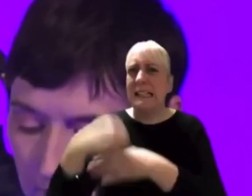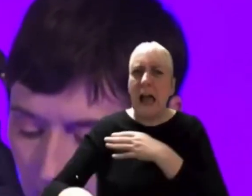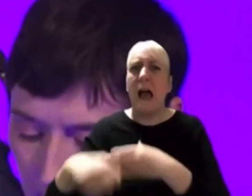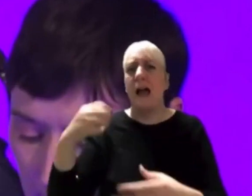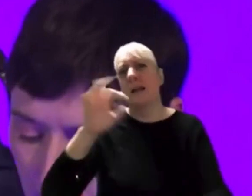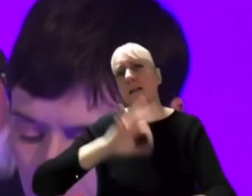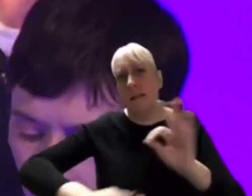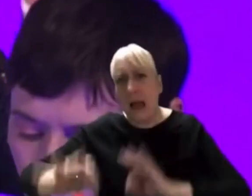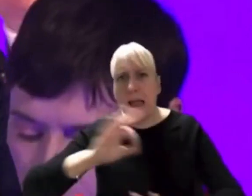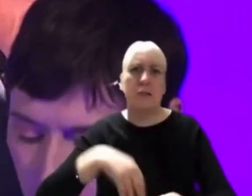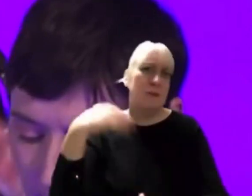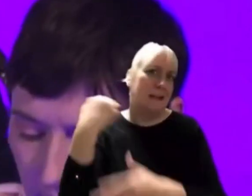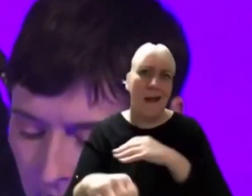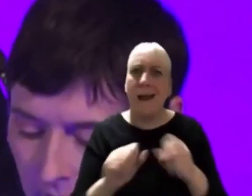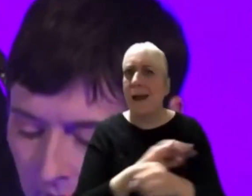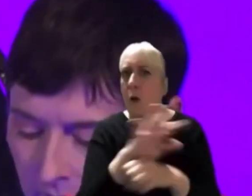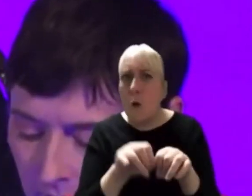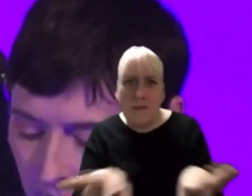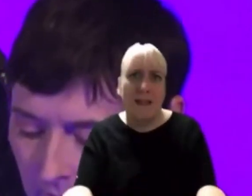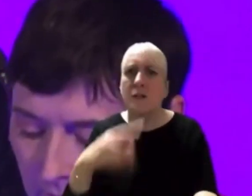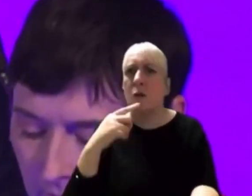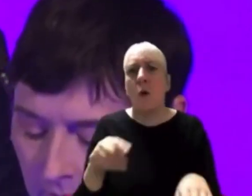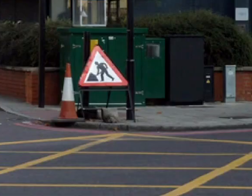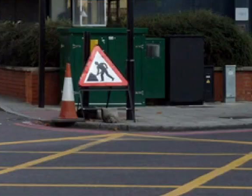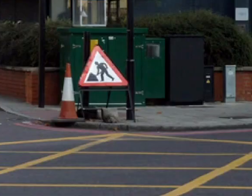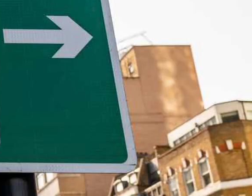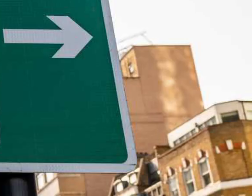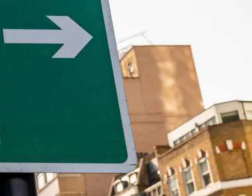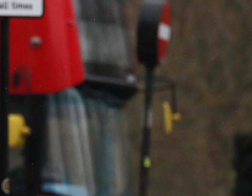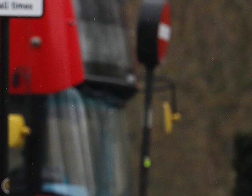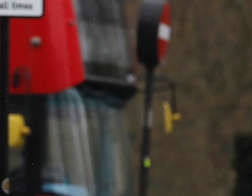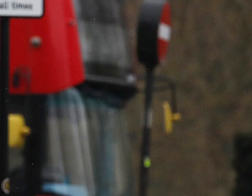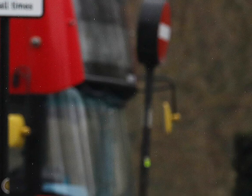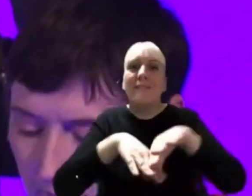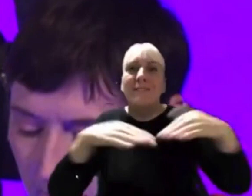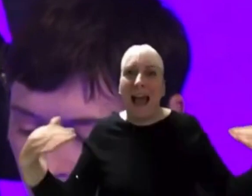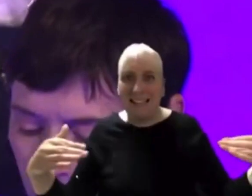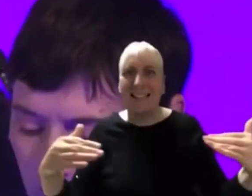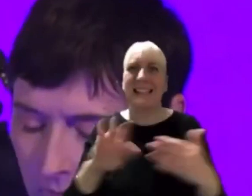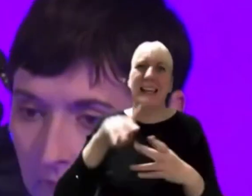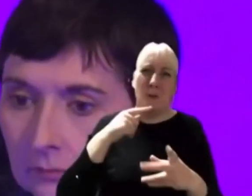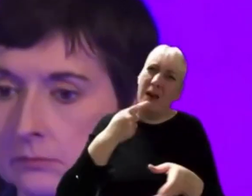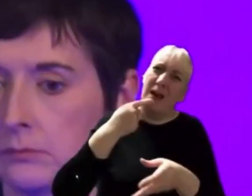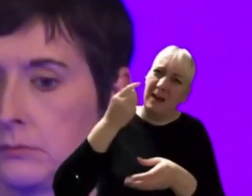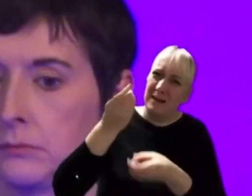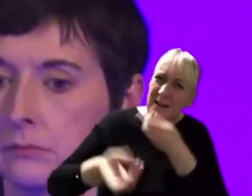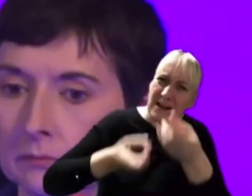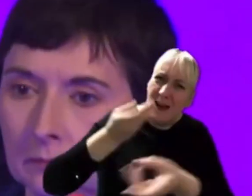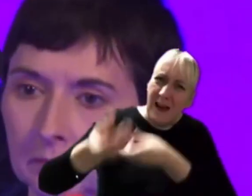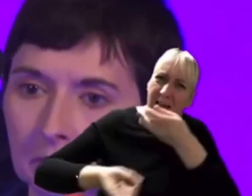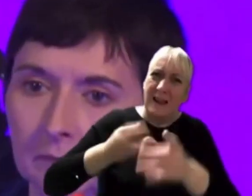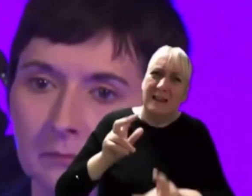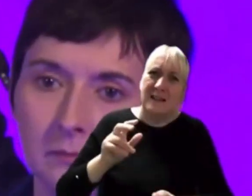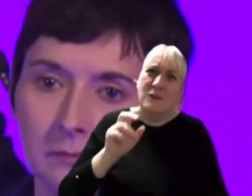earther. He's going to say you think there are aliens in Buckingham Palace and Mr. Blobby shot Kennedy. He's going to throw all this crazy stuff at you because he doesn't